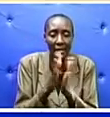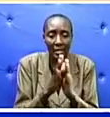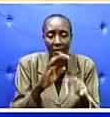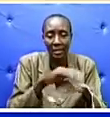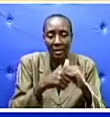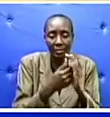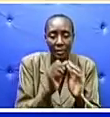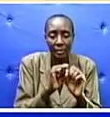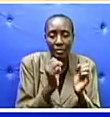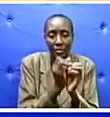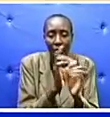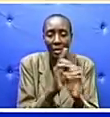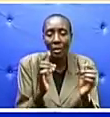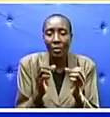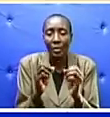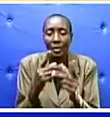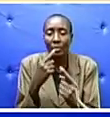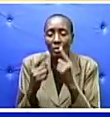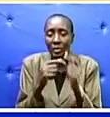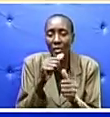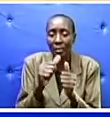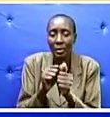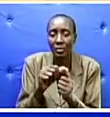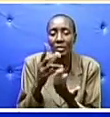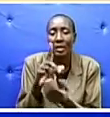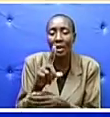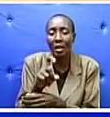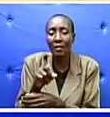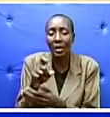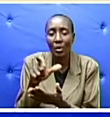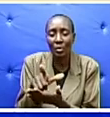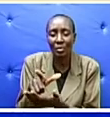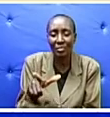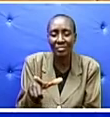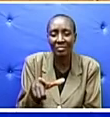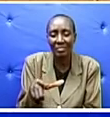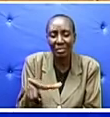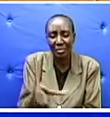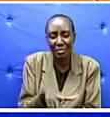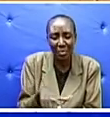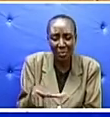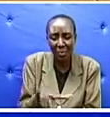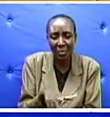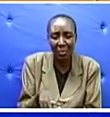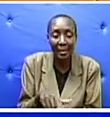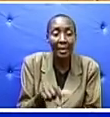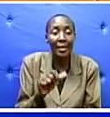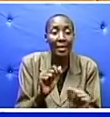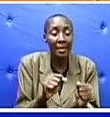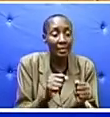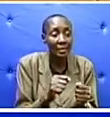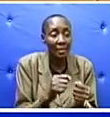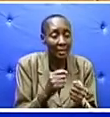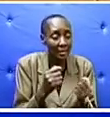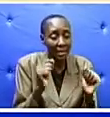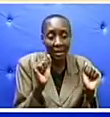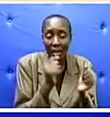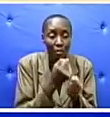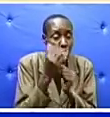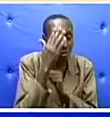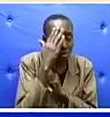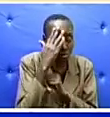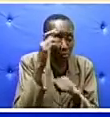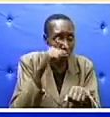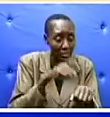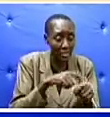your viral load was low. Yeah, it was undetectable. Okay. So but I still got it. But you still got it. So then this means when your